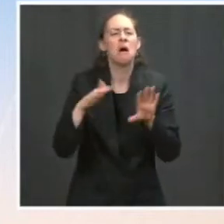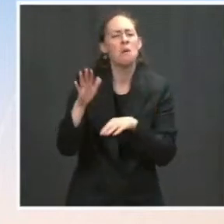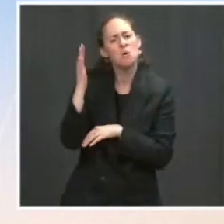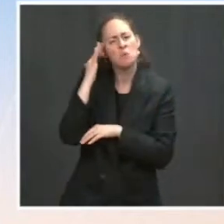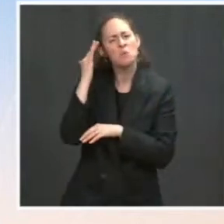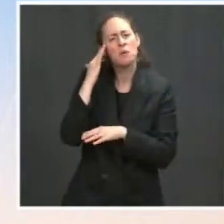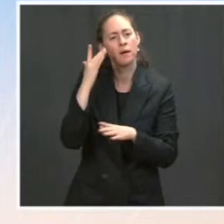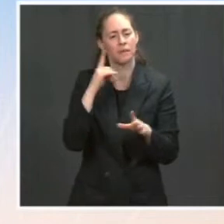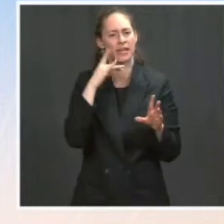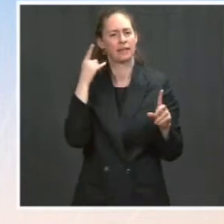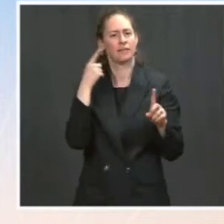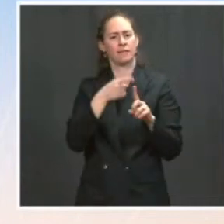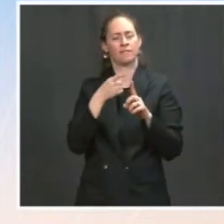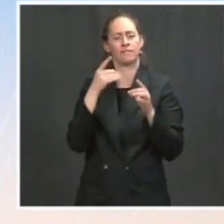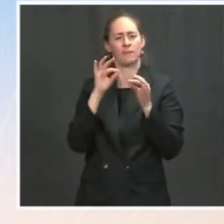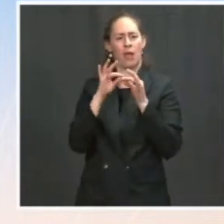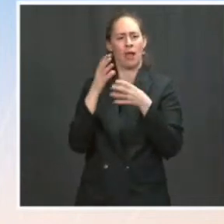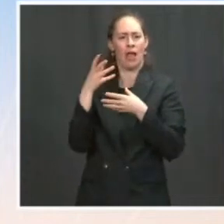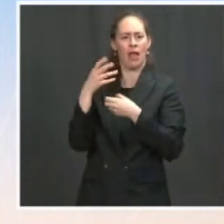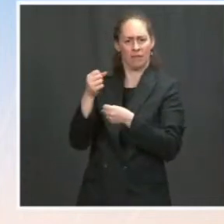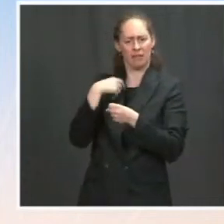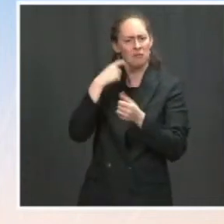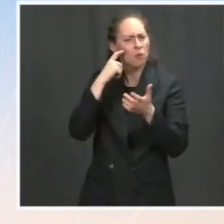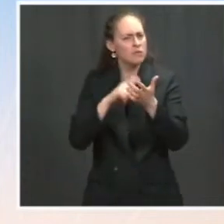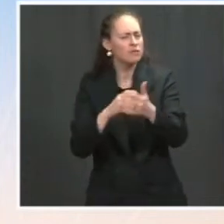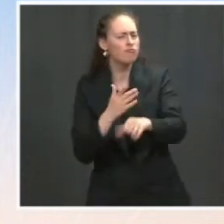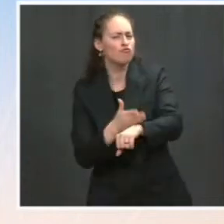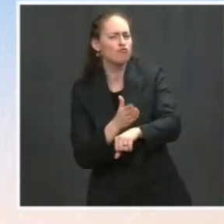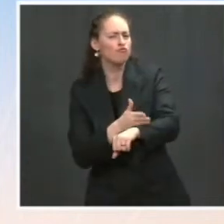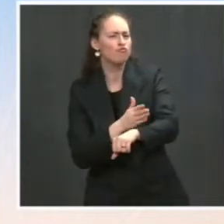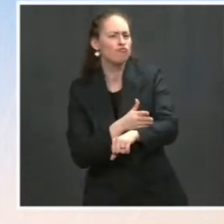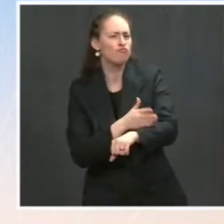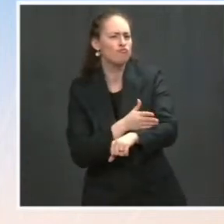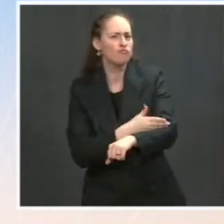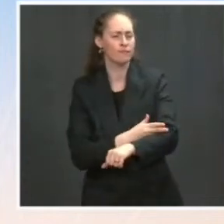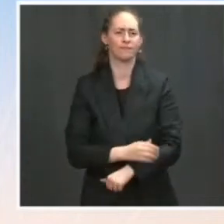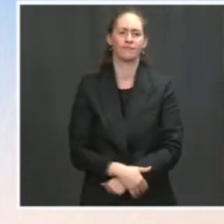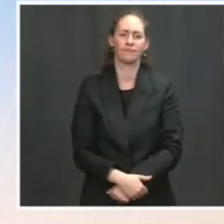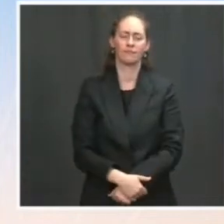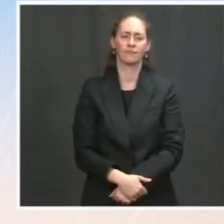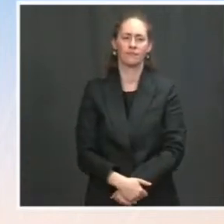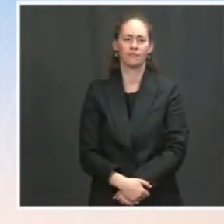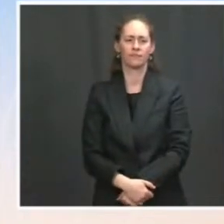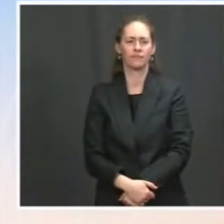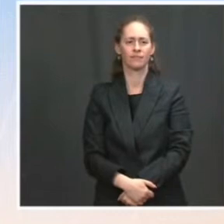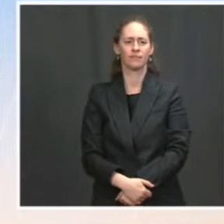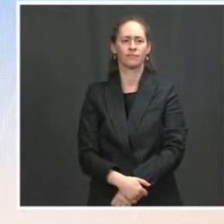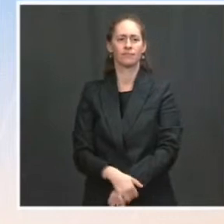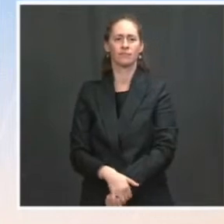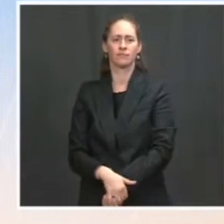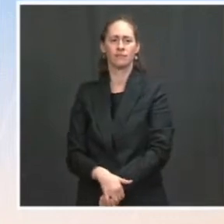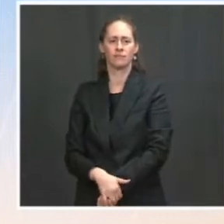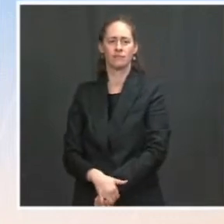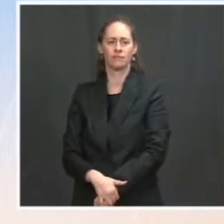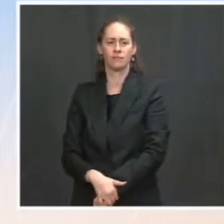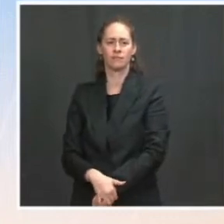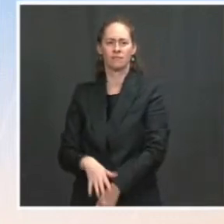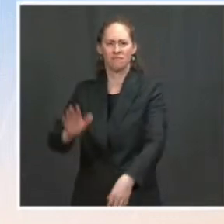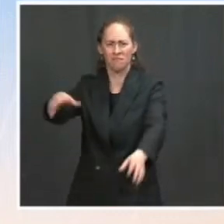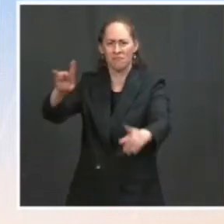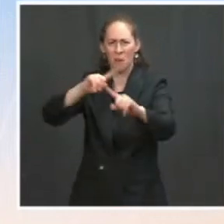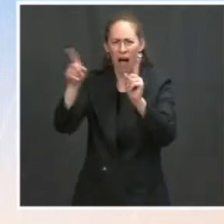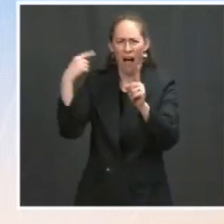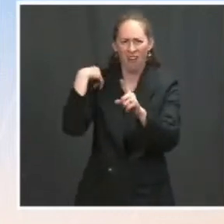seen progress in both areas. 2 weeks ago, the 10 million doses of AstraZeneca that were being reviewed by the FDA. Do you have an update on that at all? Are they